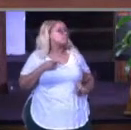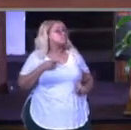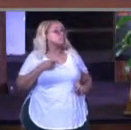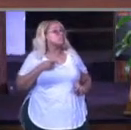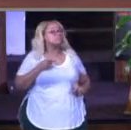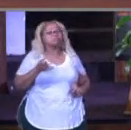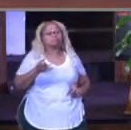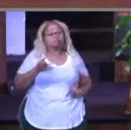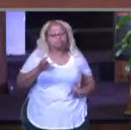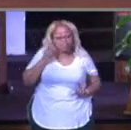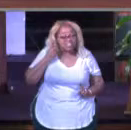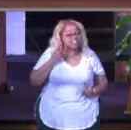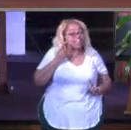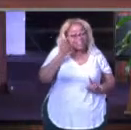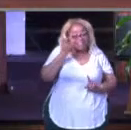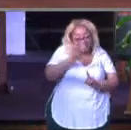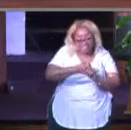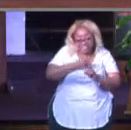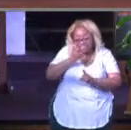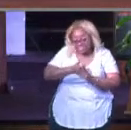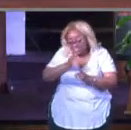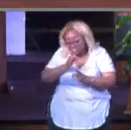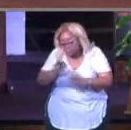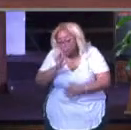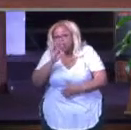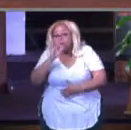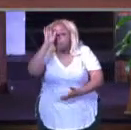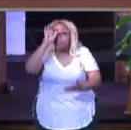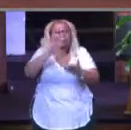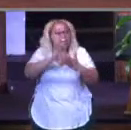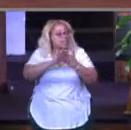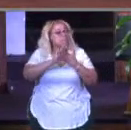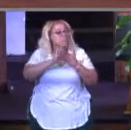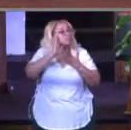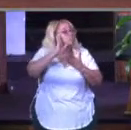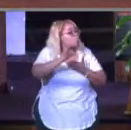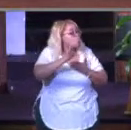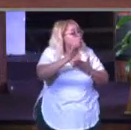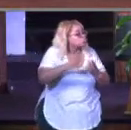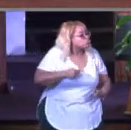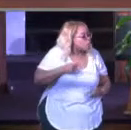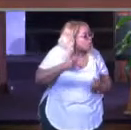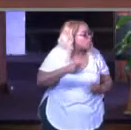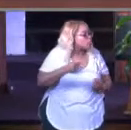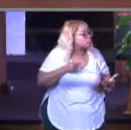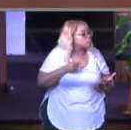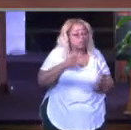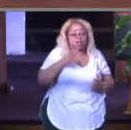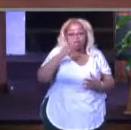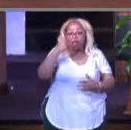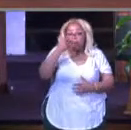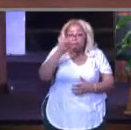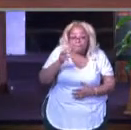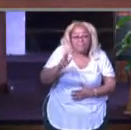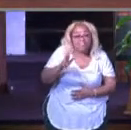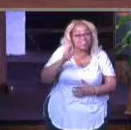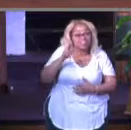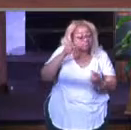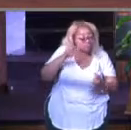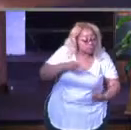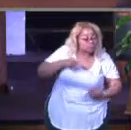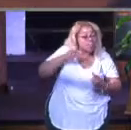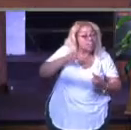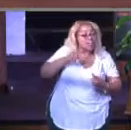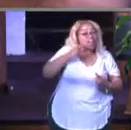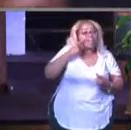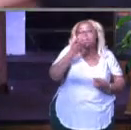Because please note, every Spirit-filled believer will struggle. Peter struggled. He